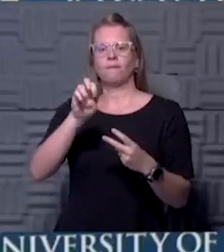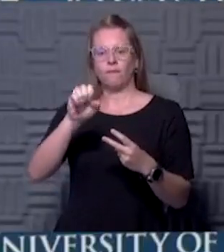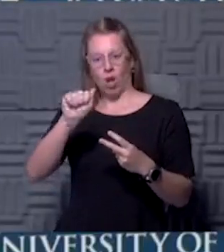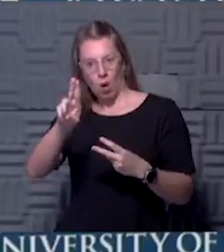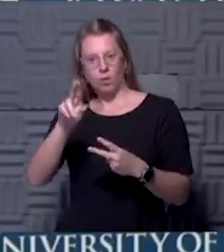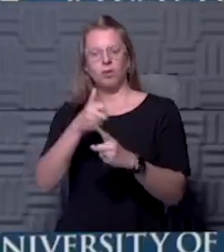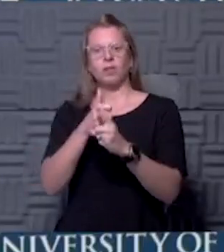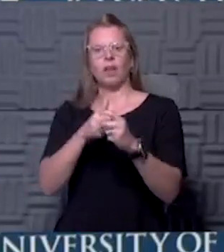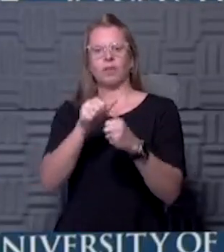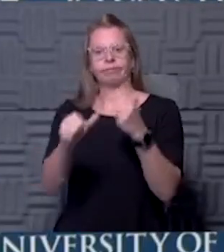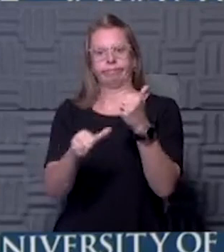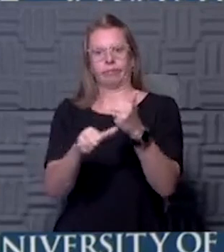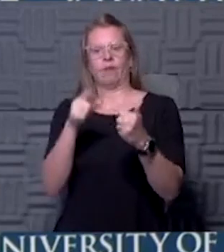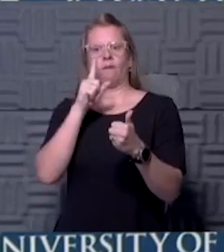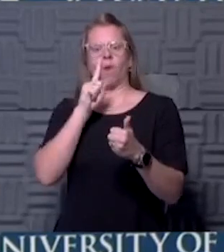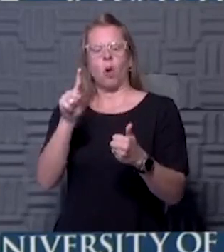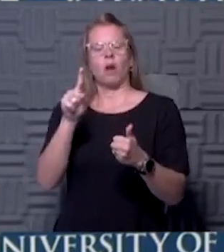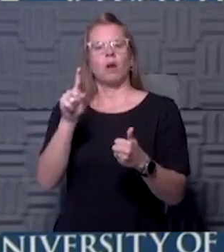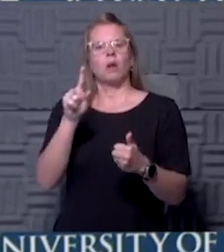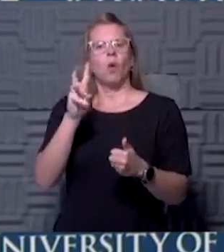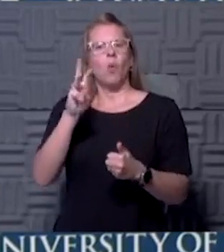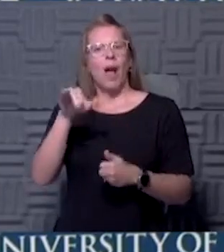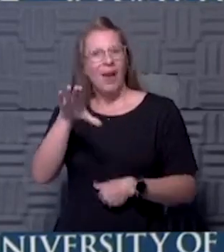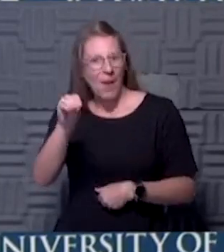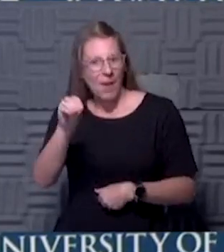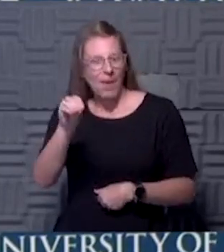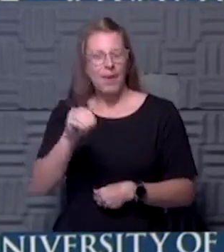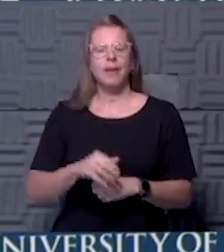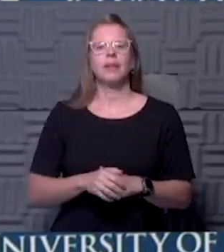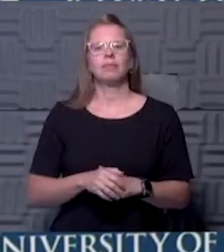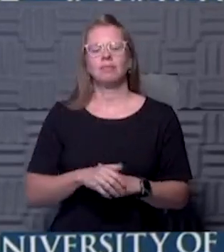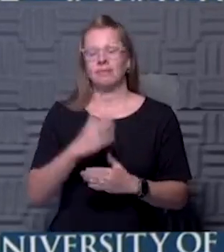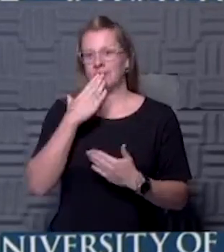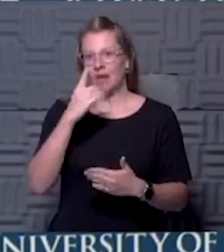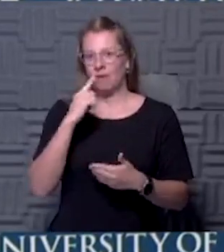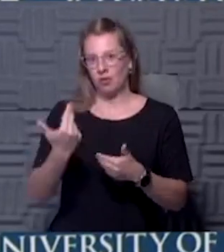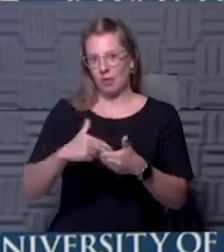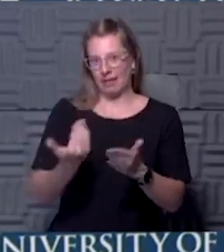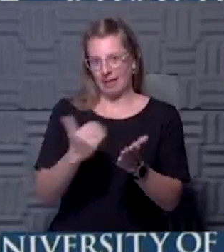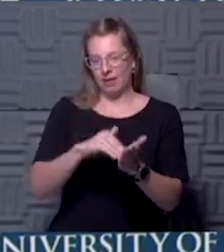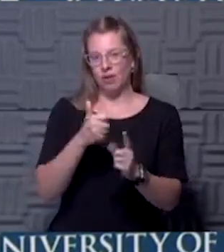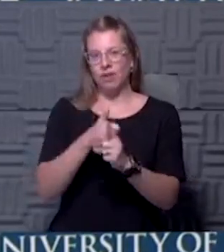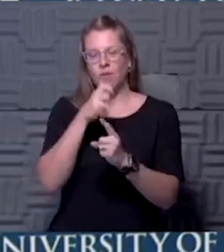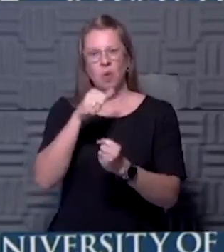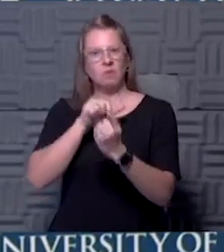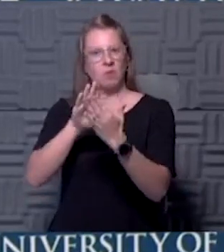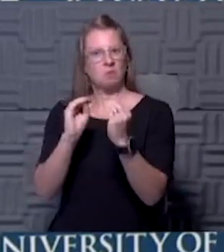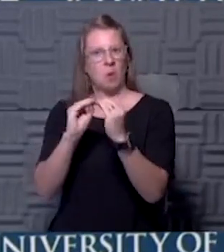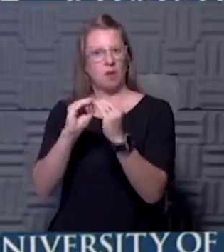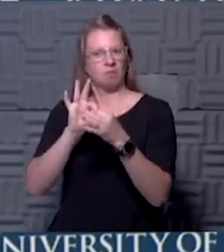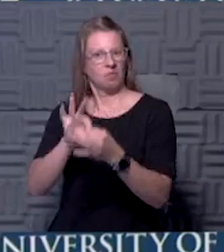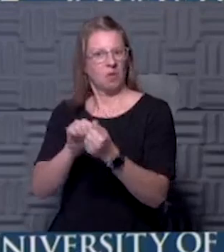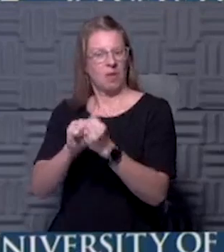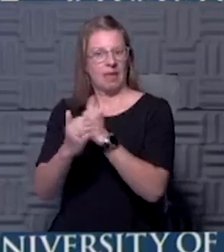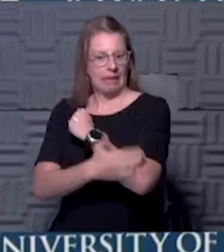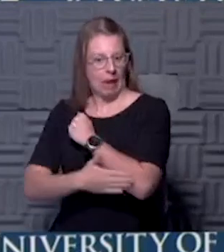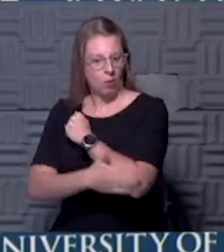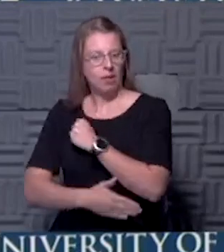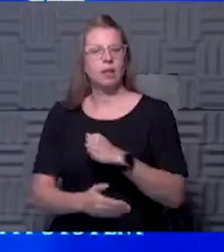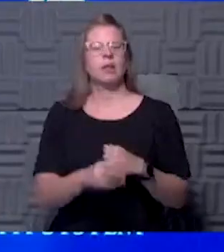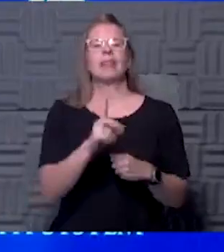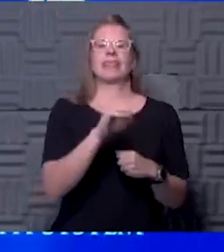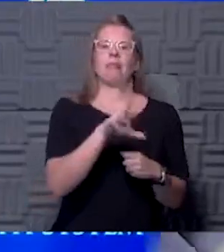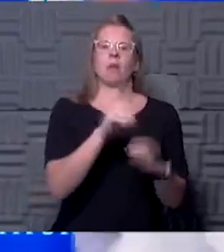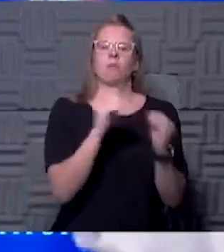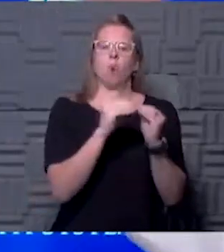Medical Officer at Wyandotte County. Delighted to have Erin back on our program with us today. She'll address more of the things from going on in the county, David here more in the